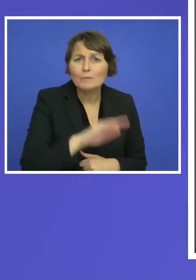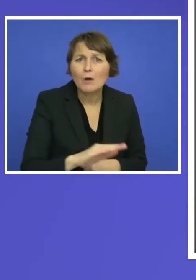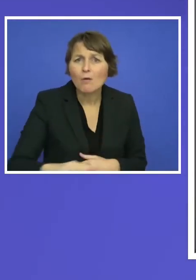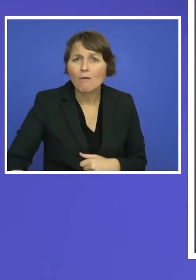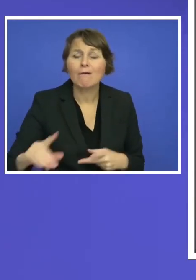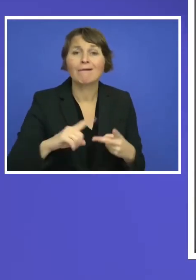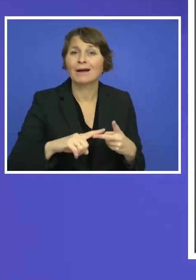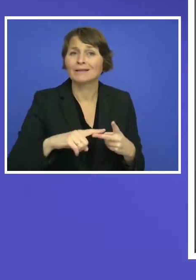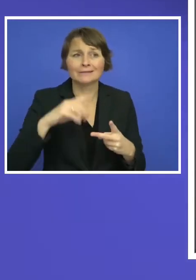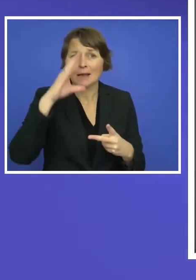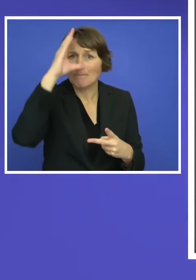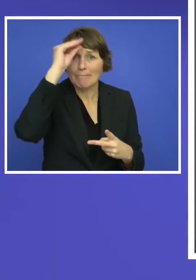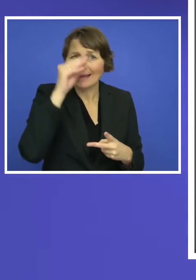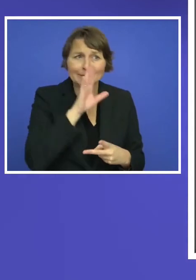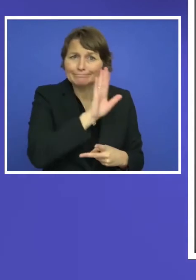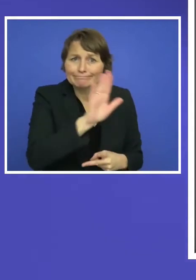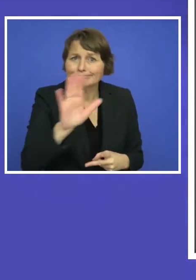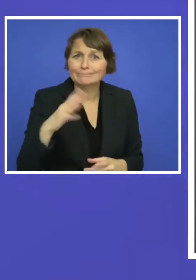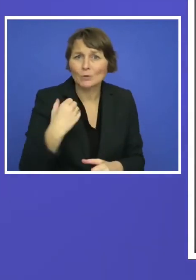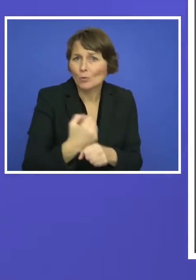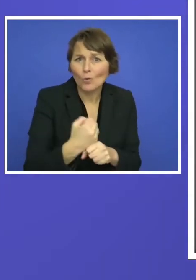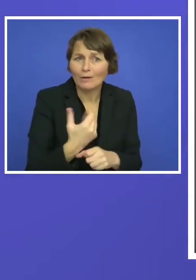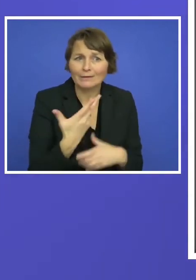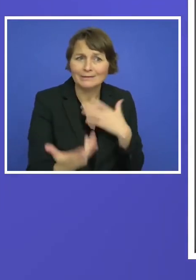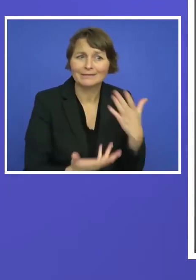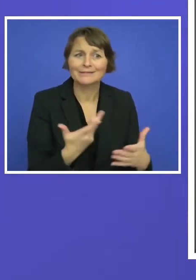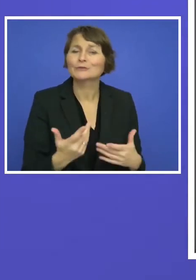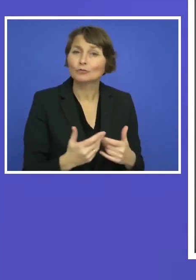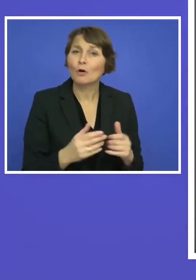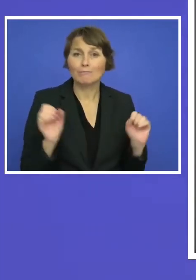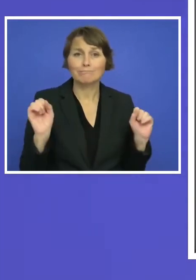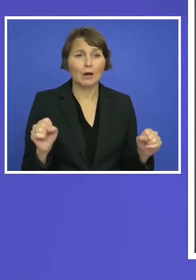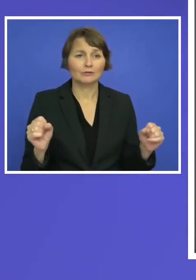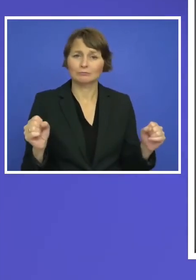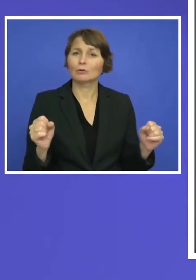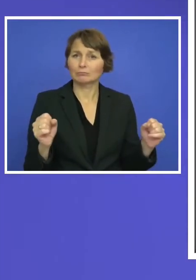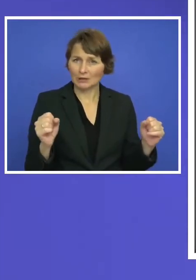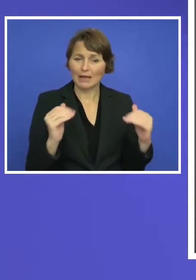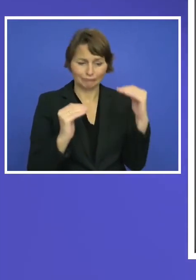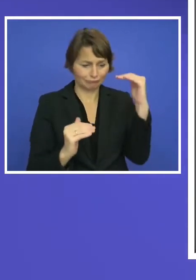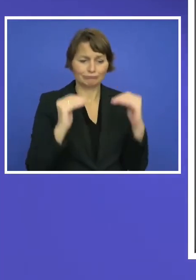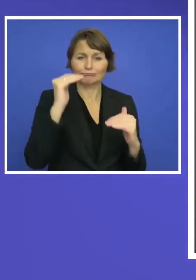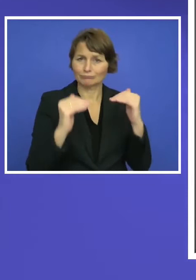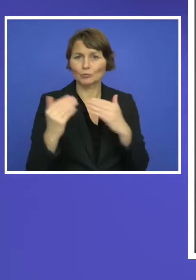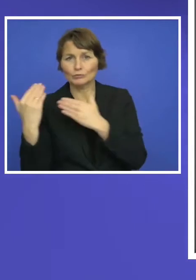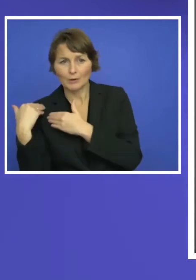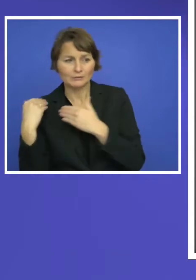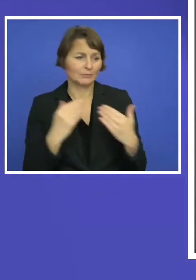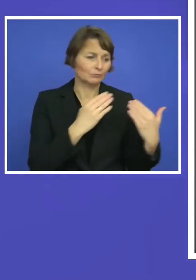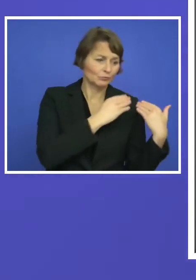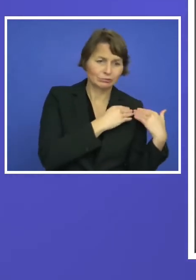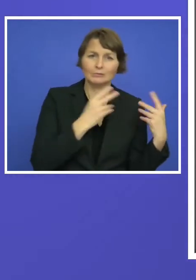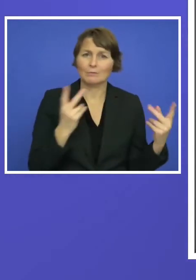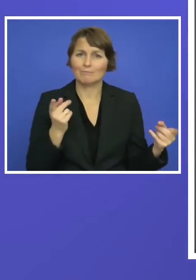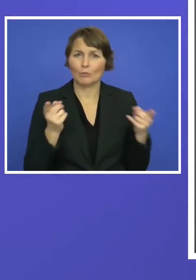So it's really possible to share the responsibility, but also have both career